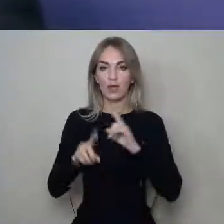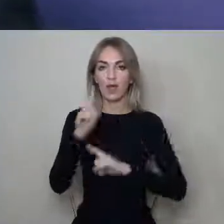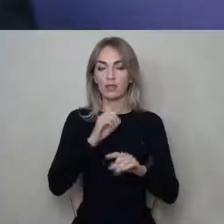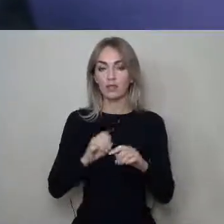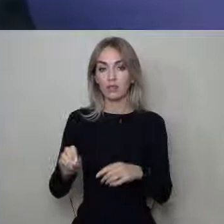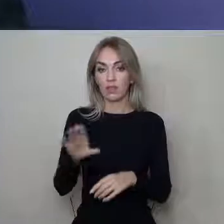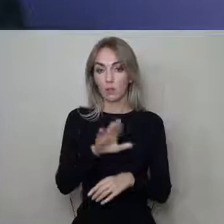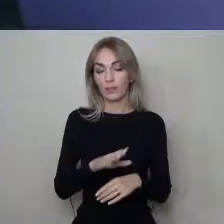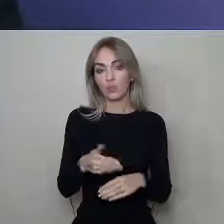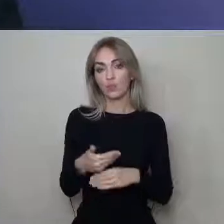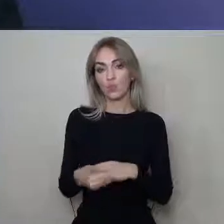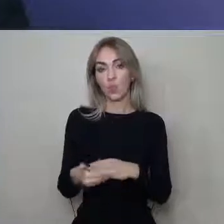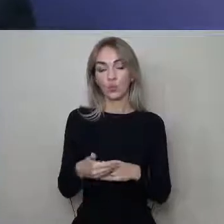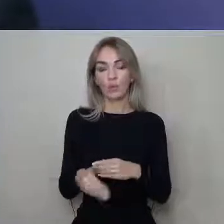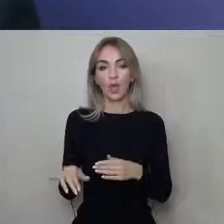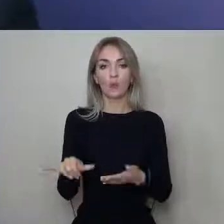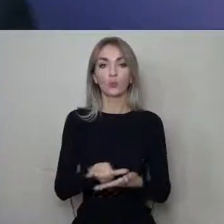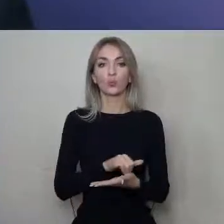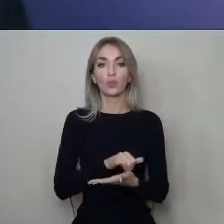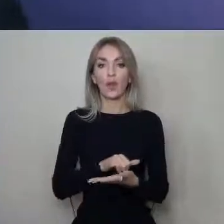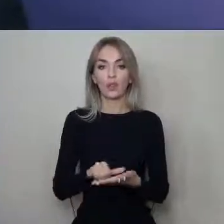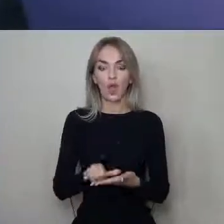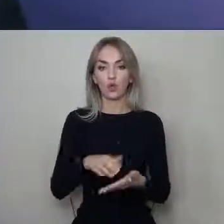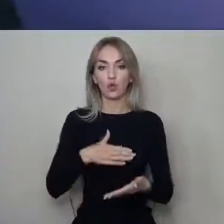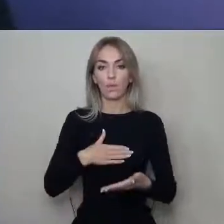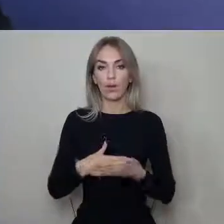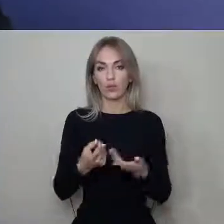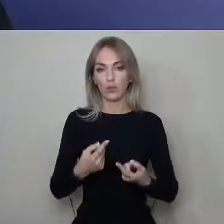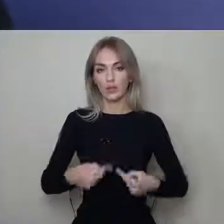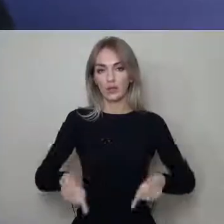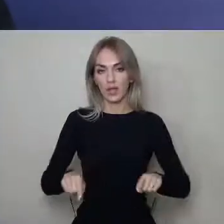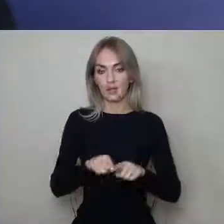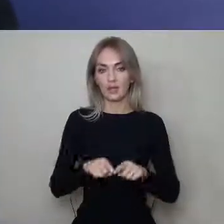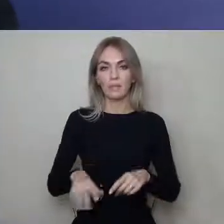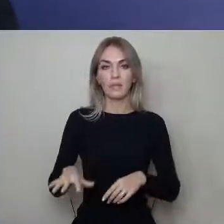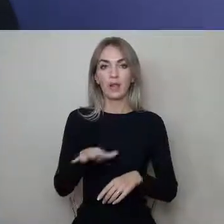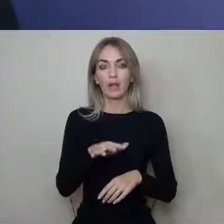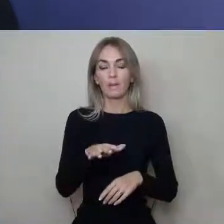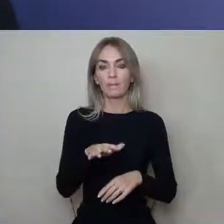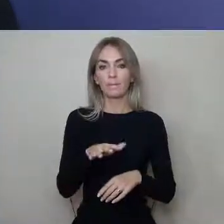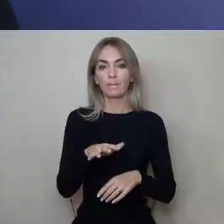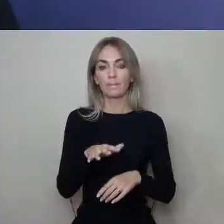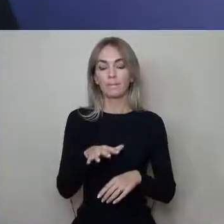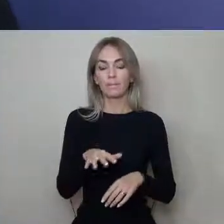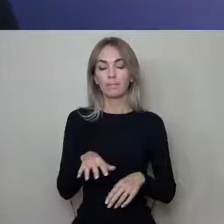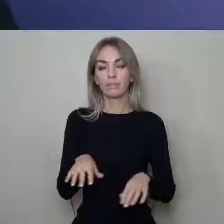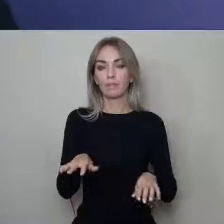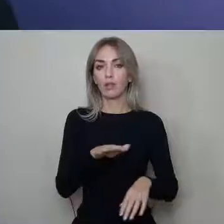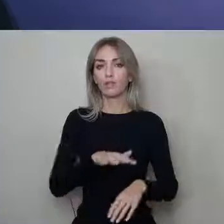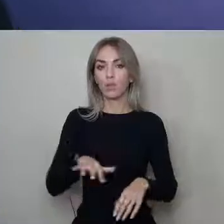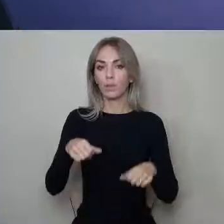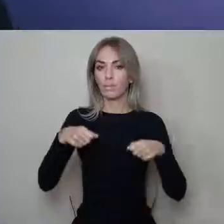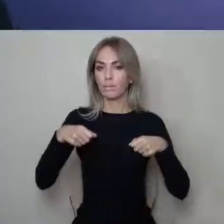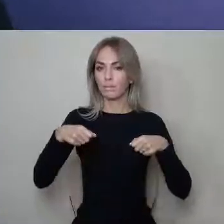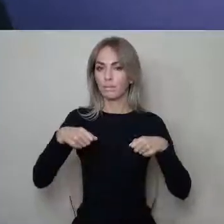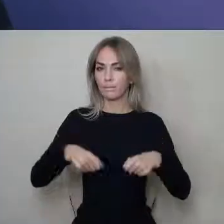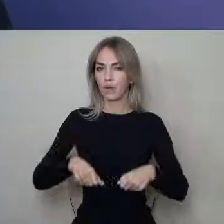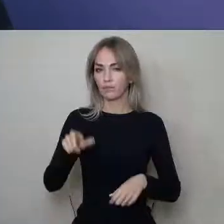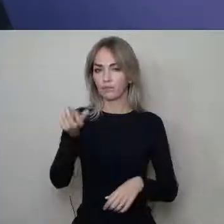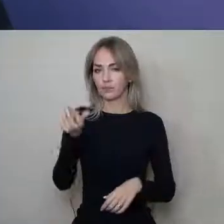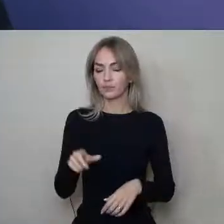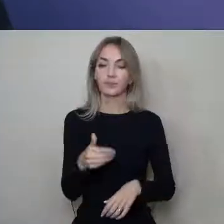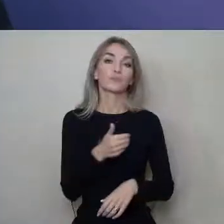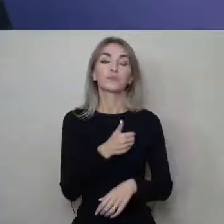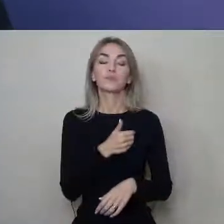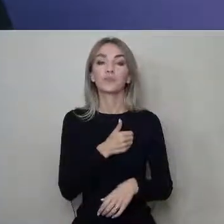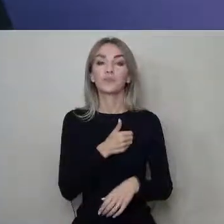channel, Election Projects of the Council of Europe. A little bit later, they are going to be accessible on the Human Rights